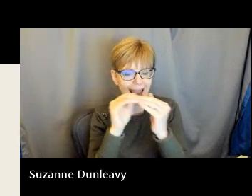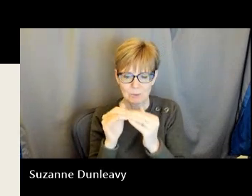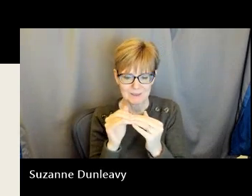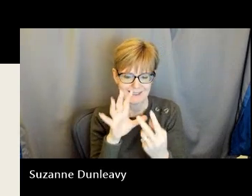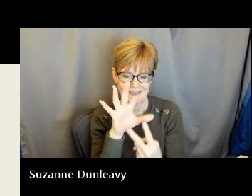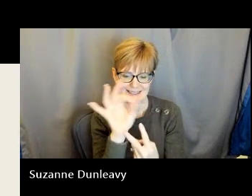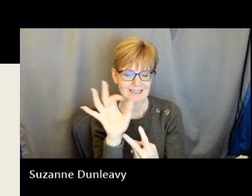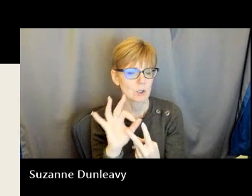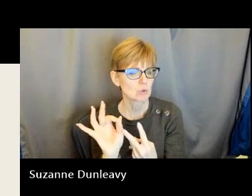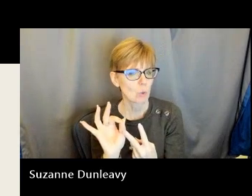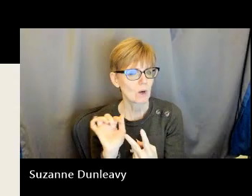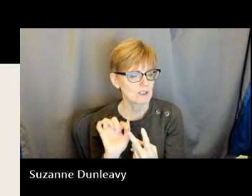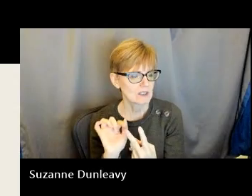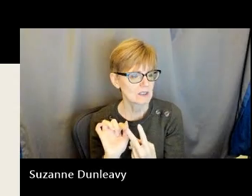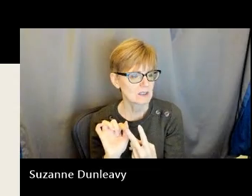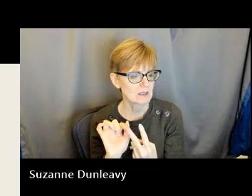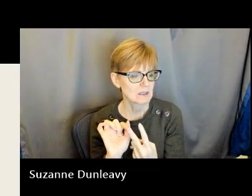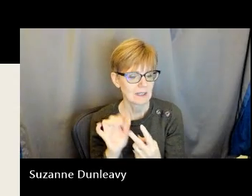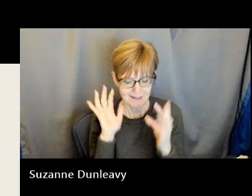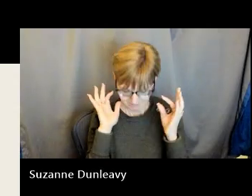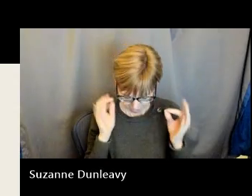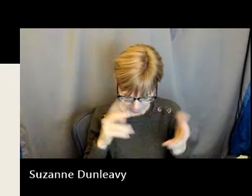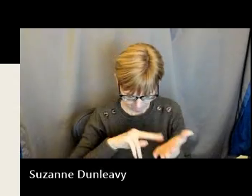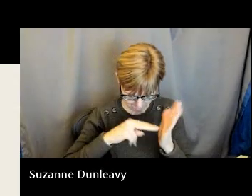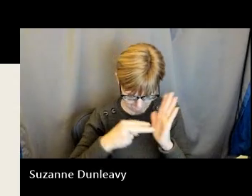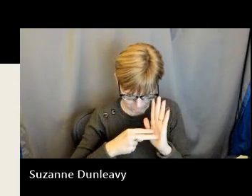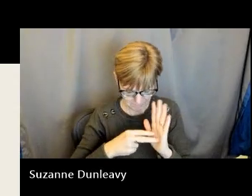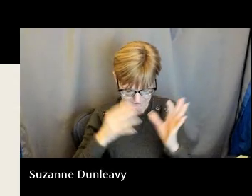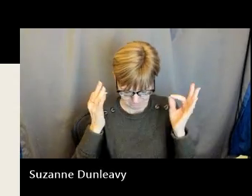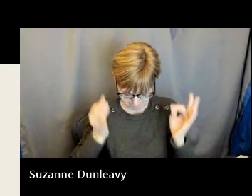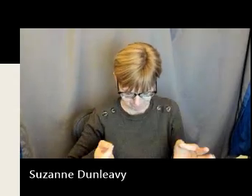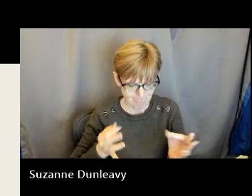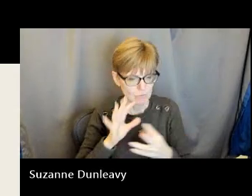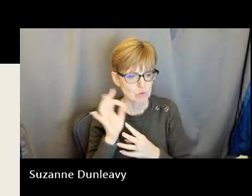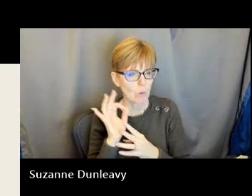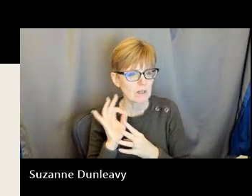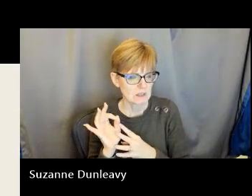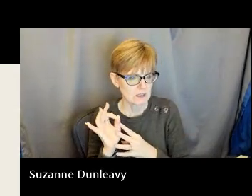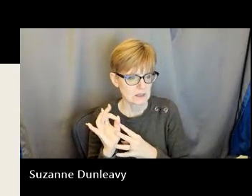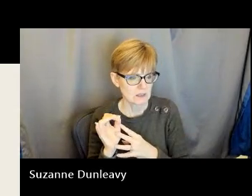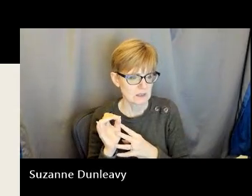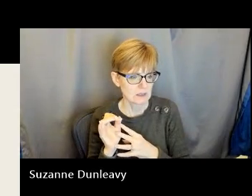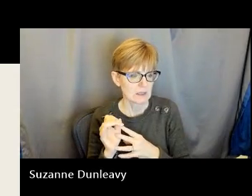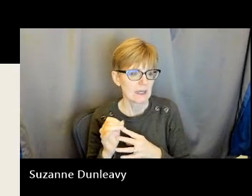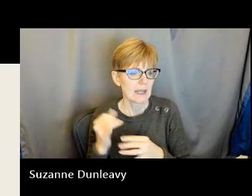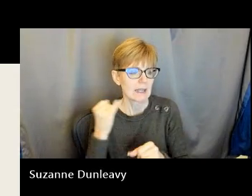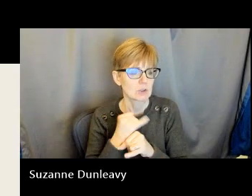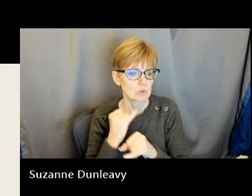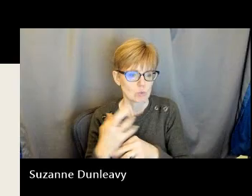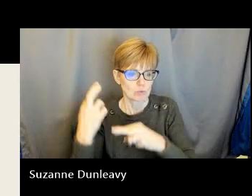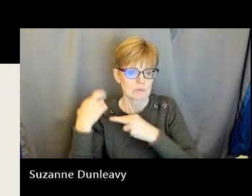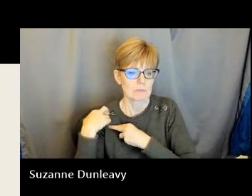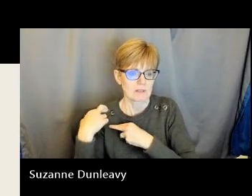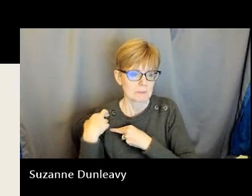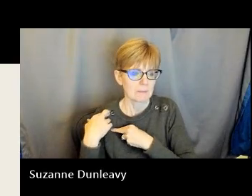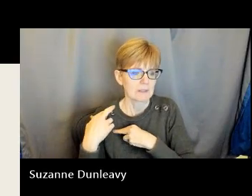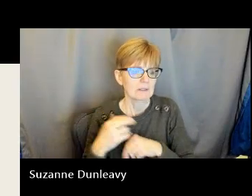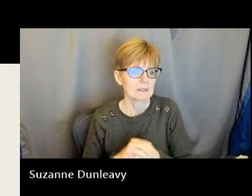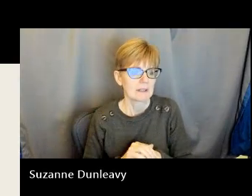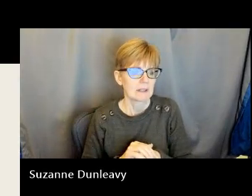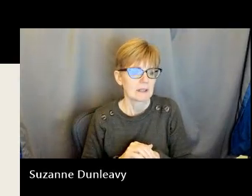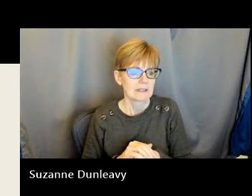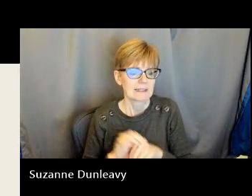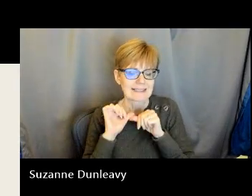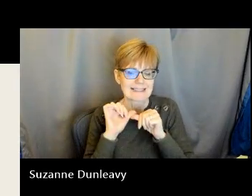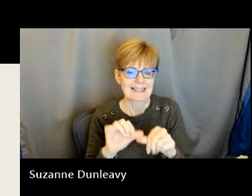deliberate policy choices, institutional accountability, sustained investment, shared responsibility. Again, if inequity